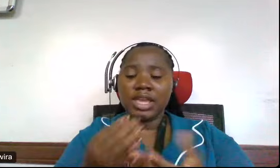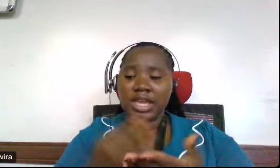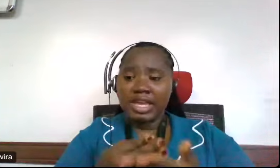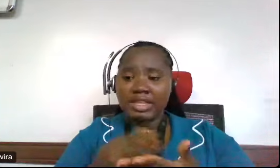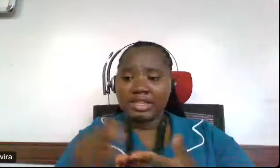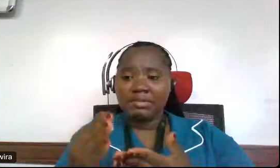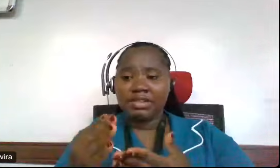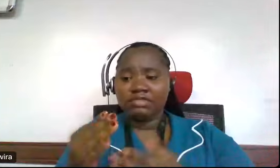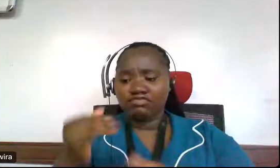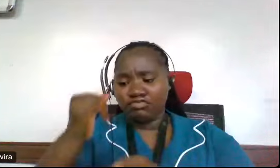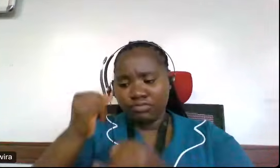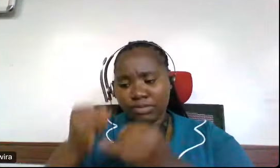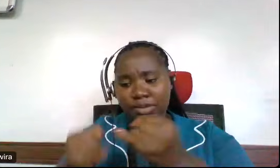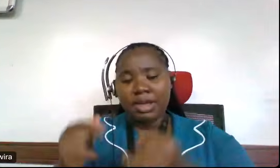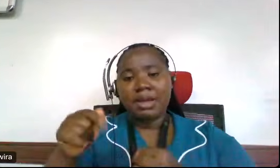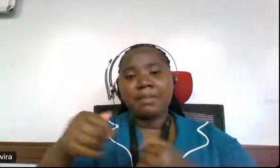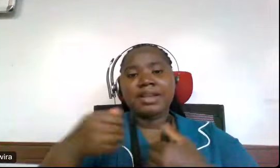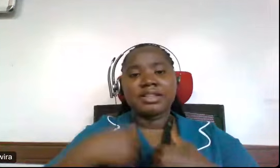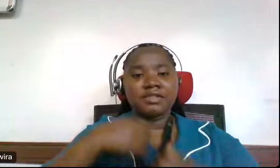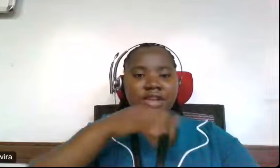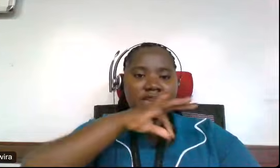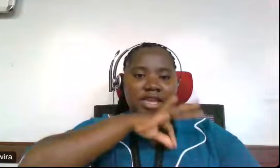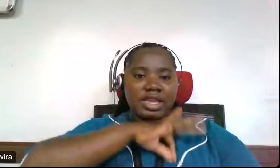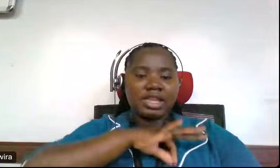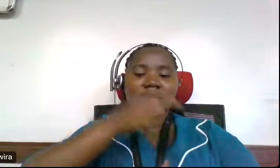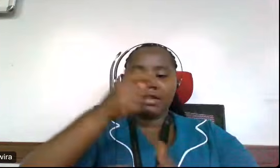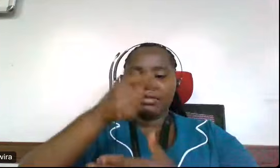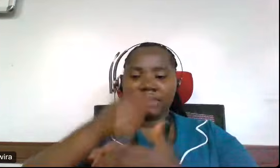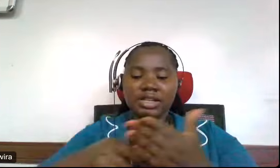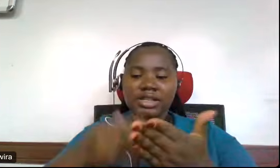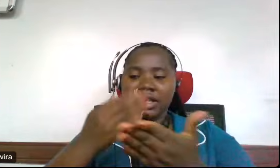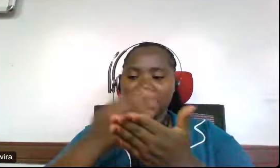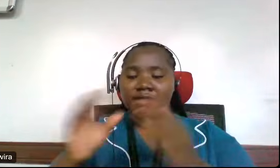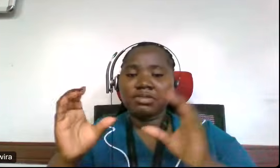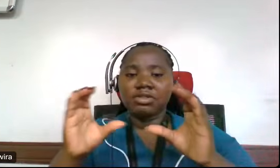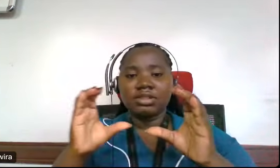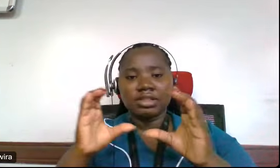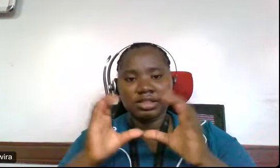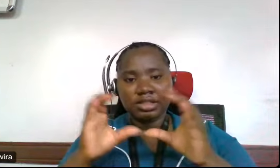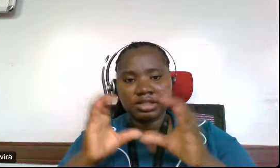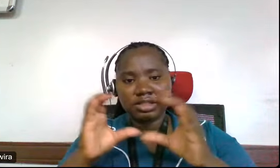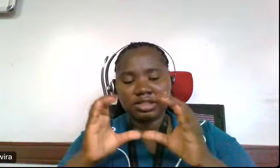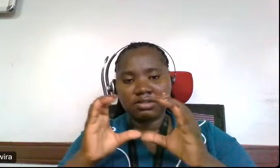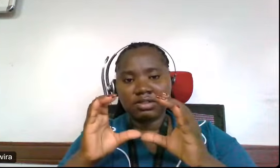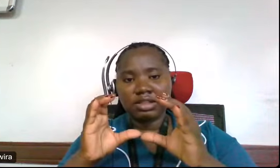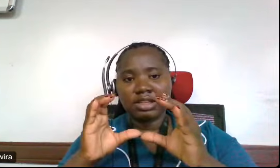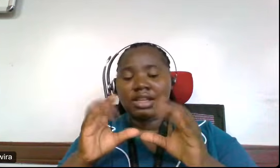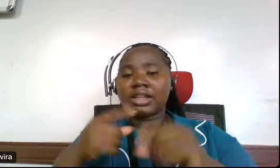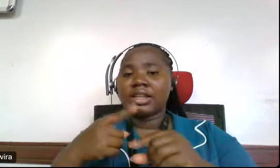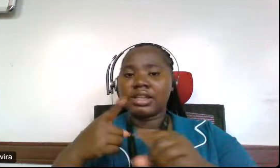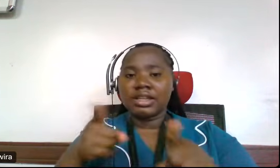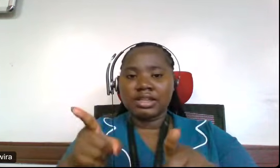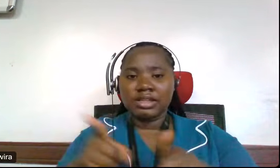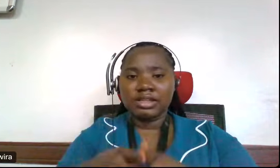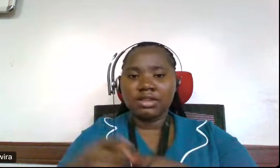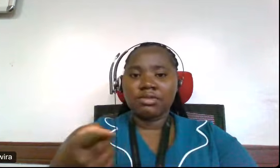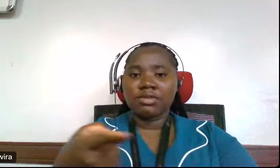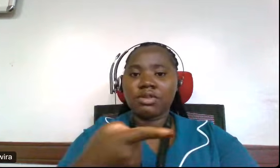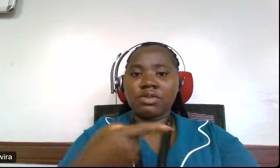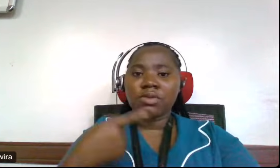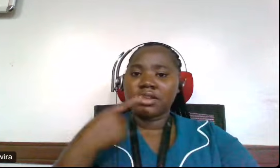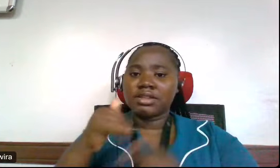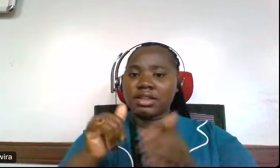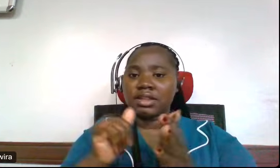they'll need an income tax exemption certificate. And also we are saying an organization can